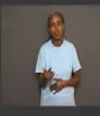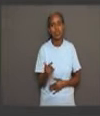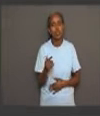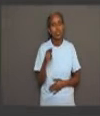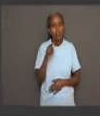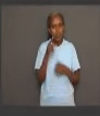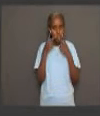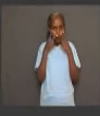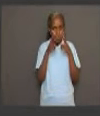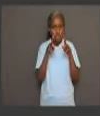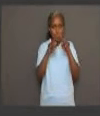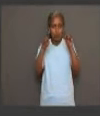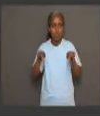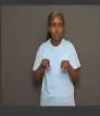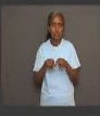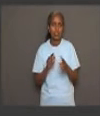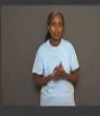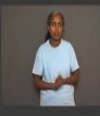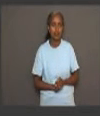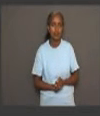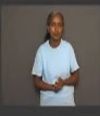what you see on screen.